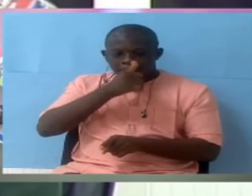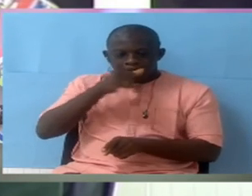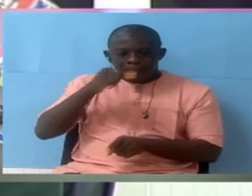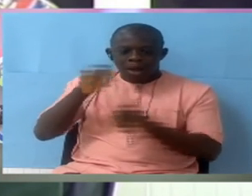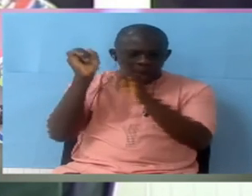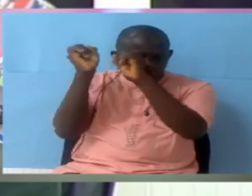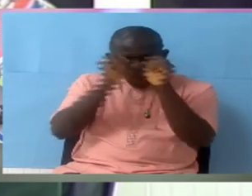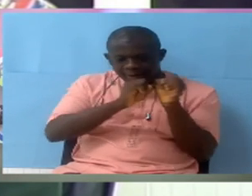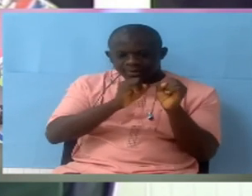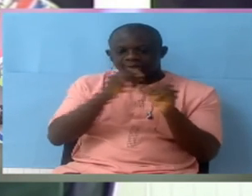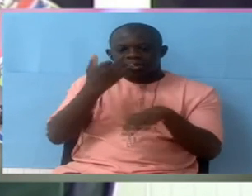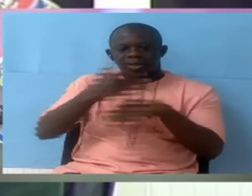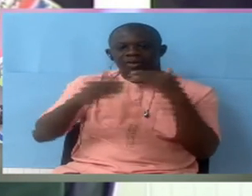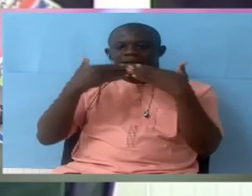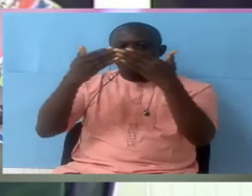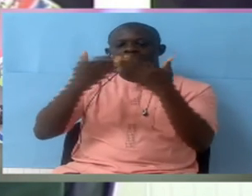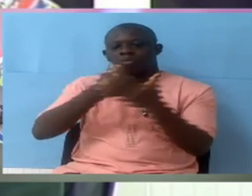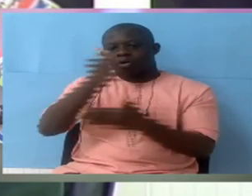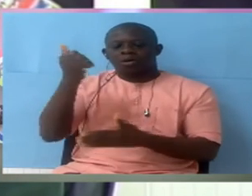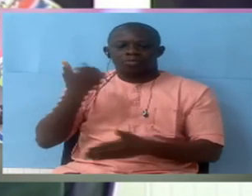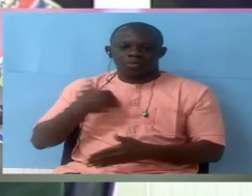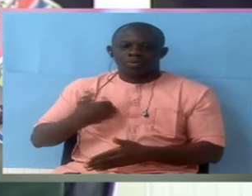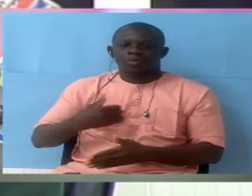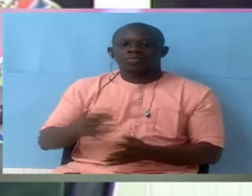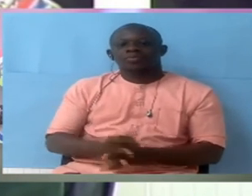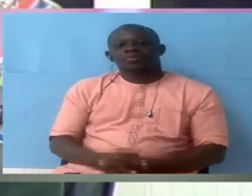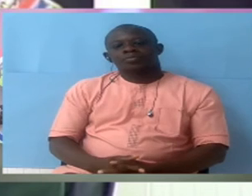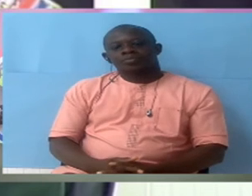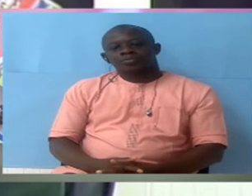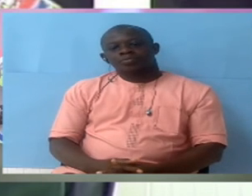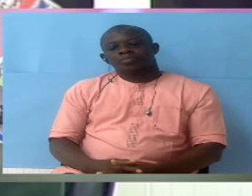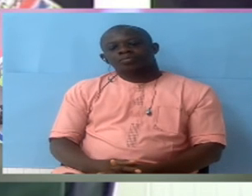doon waja suufu nguur gi be pare yeklé wuñ ko.